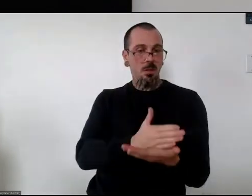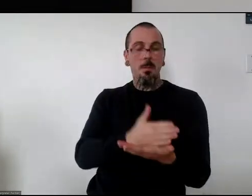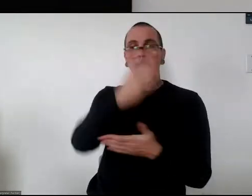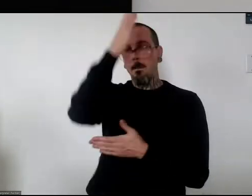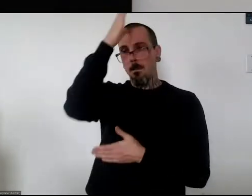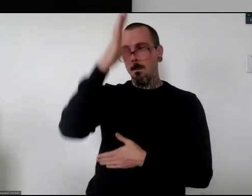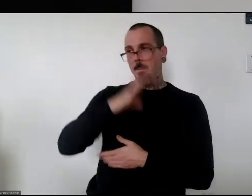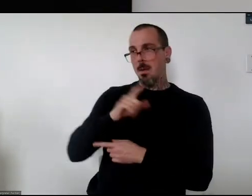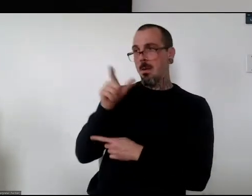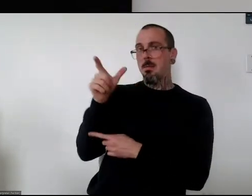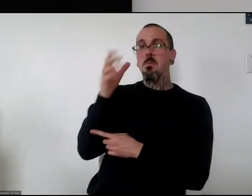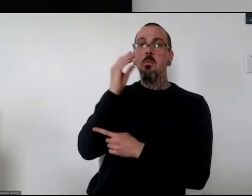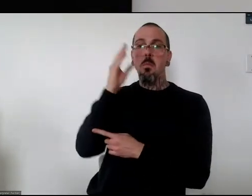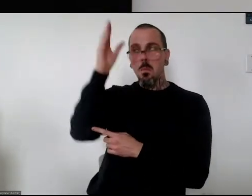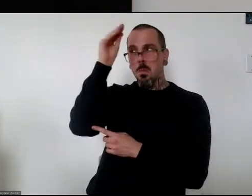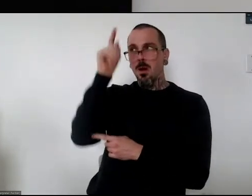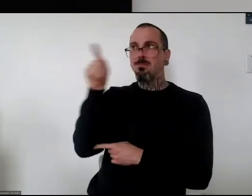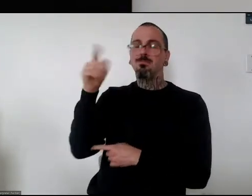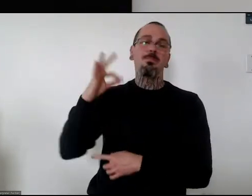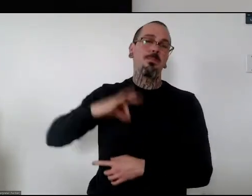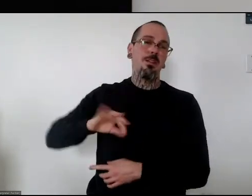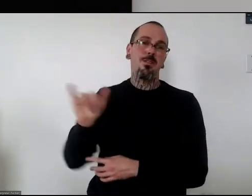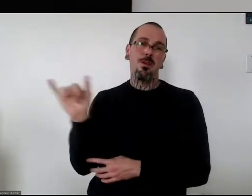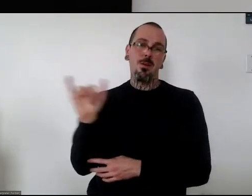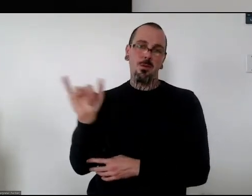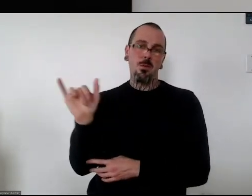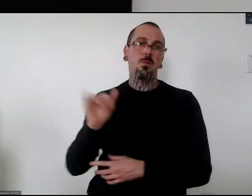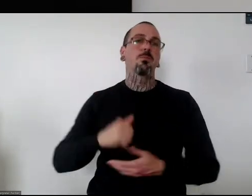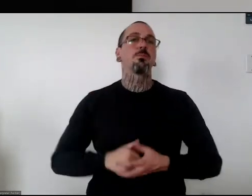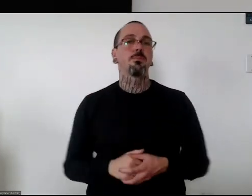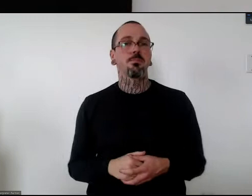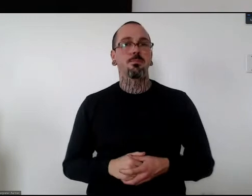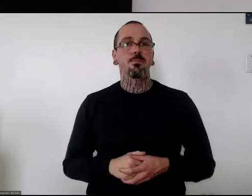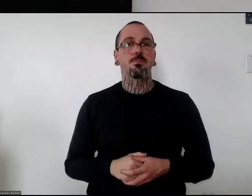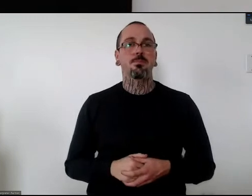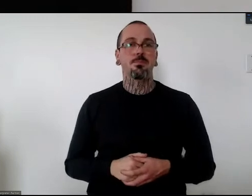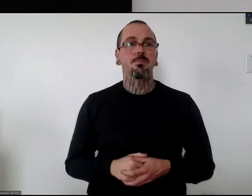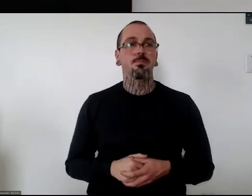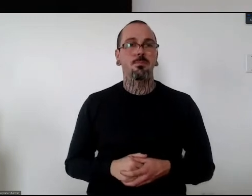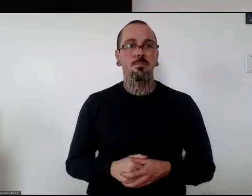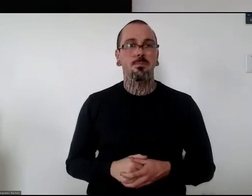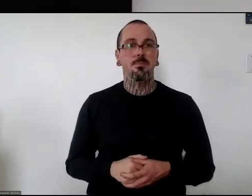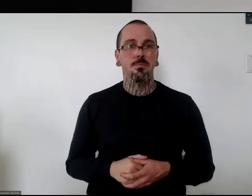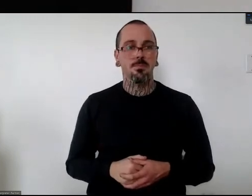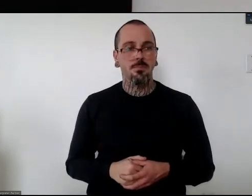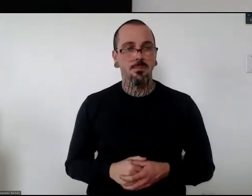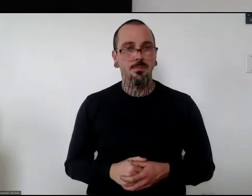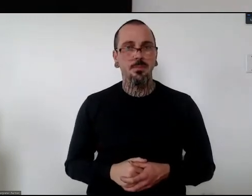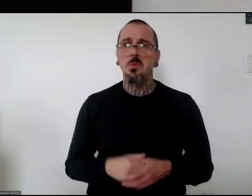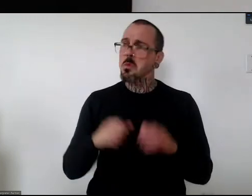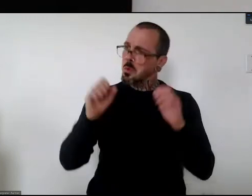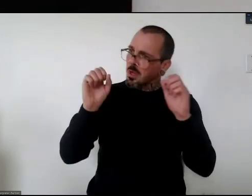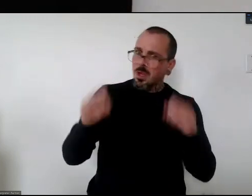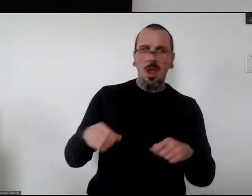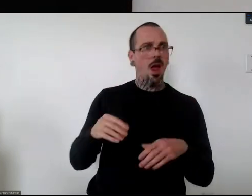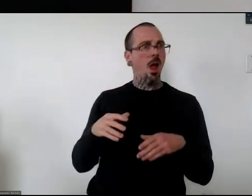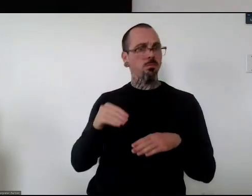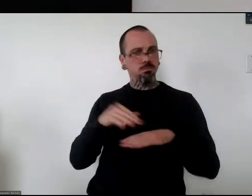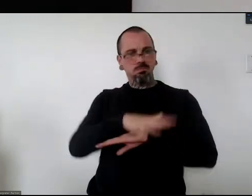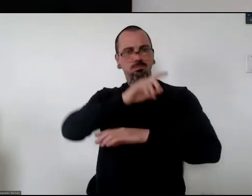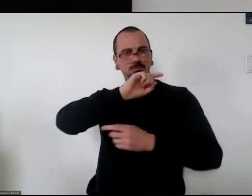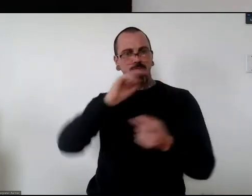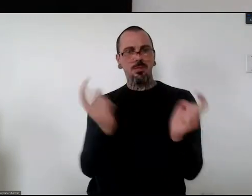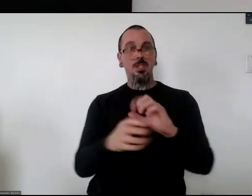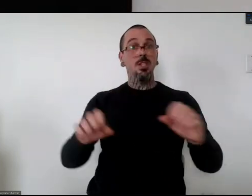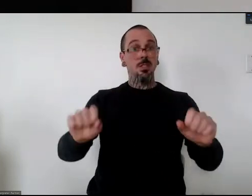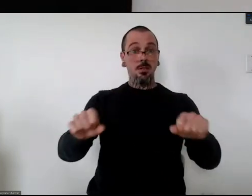substantive manner in isolation of men. Together, we have the ability to foster great change, and we are looking forward to doing this